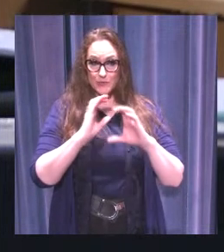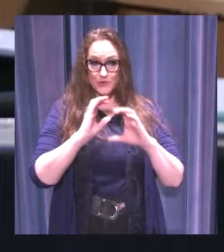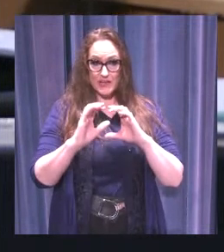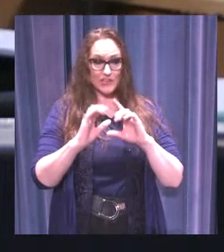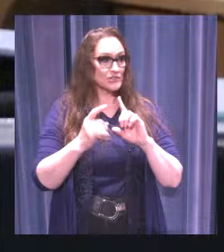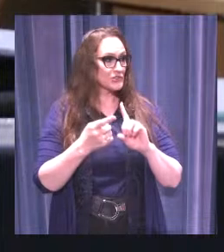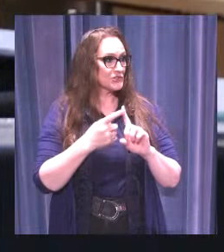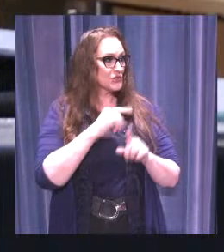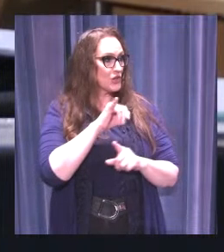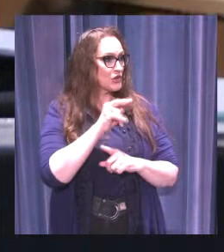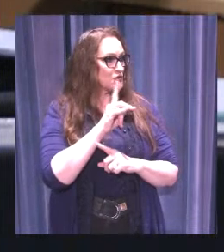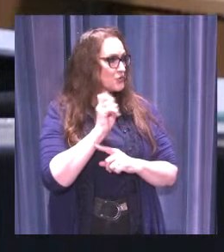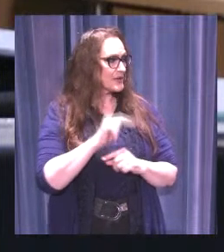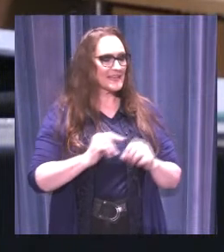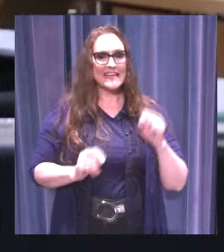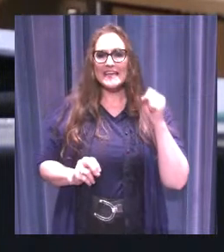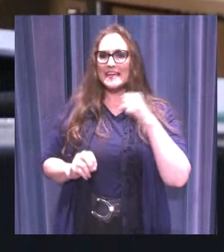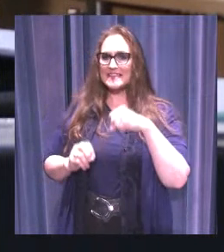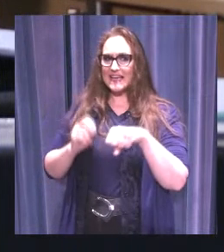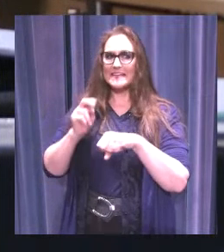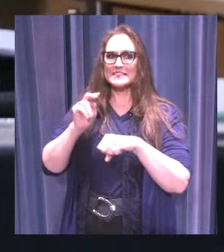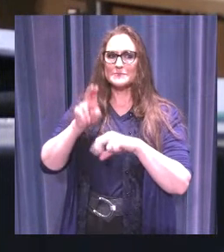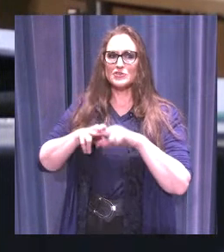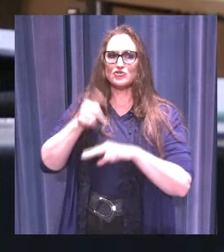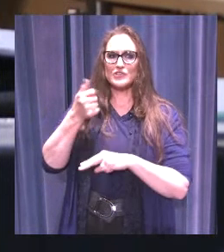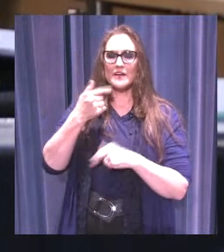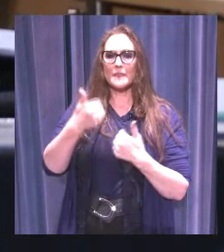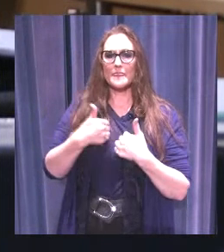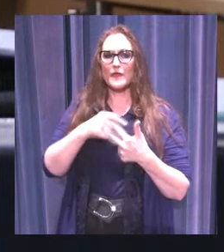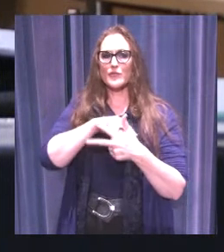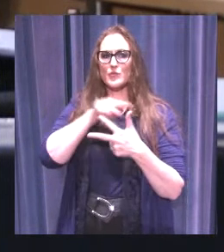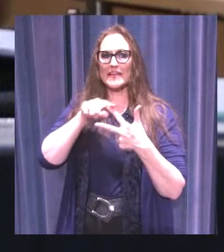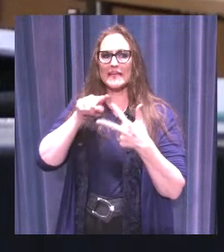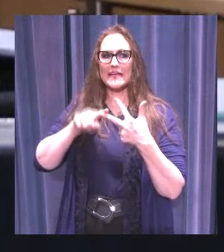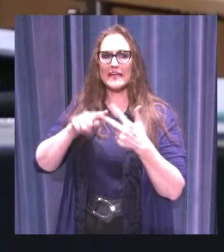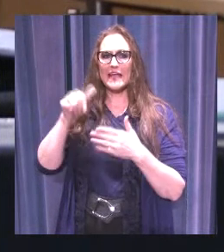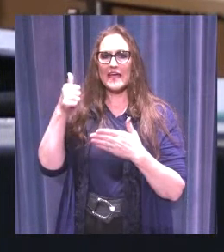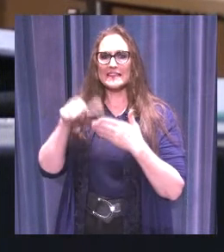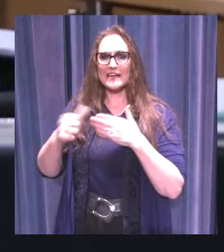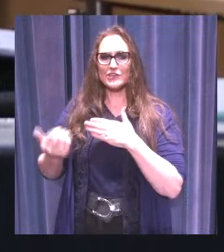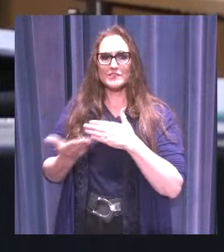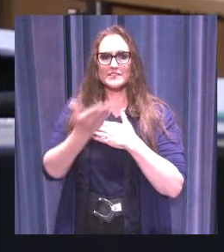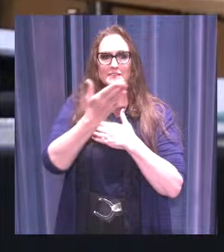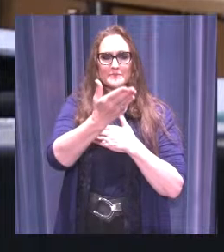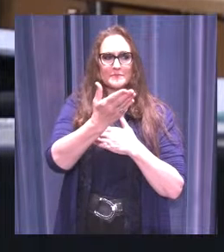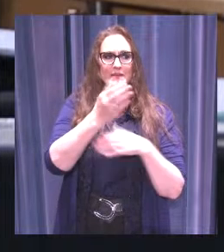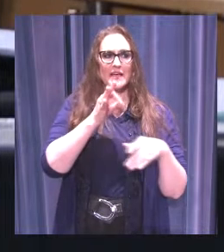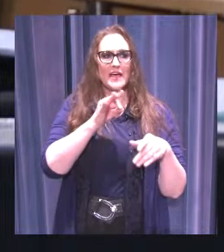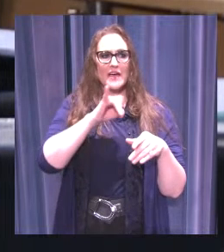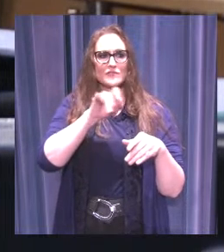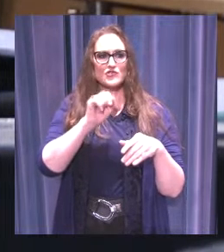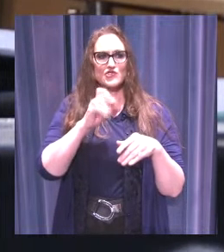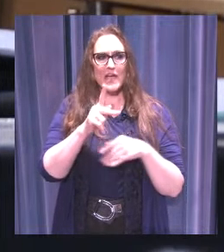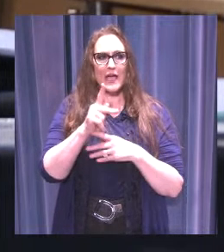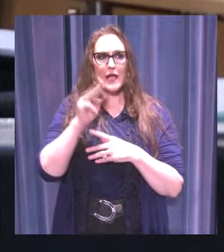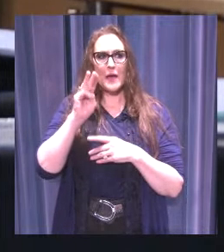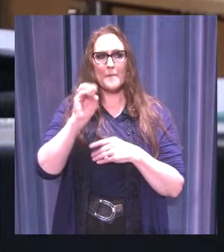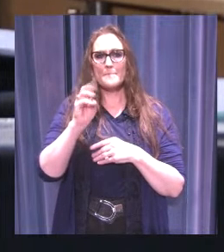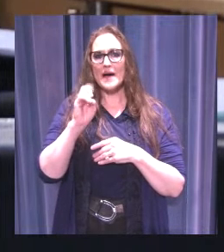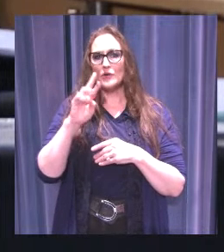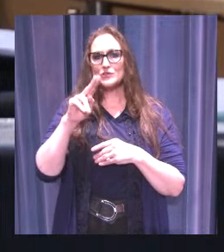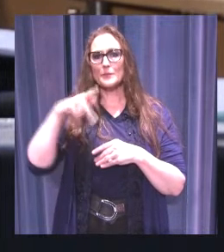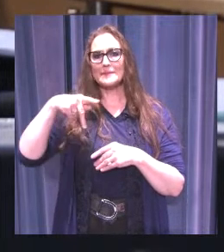Jordan? Yes, Mr. Chair. There's been 3 letters that have been submitted by F. Jack Belzer, PC,